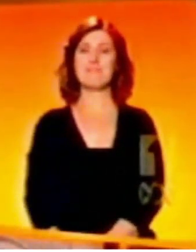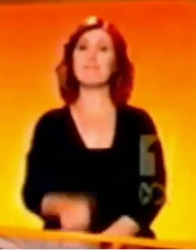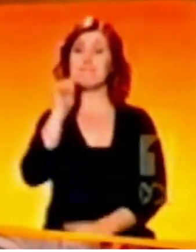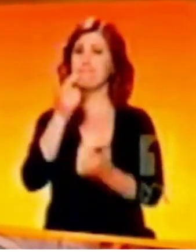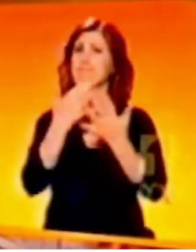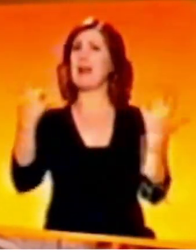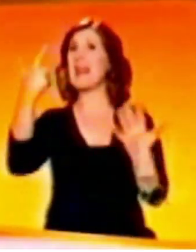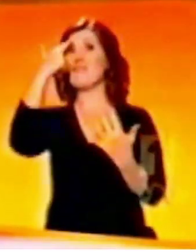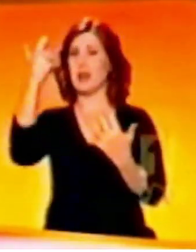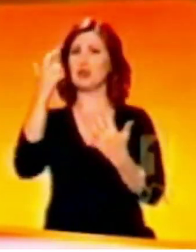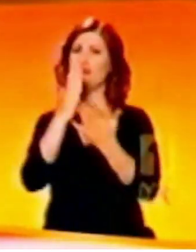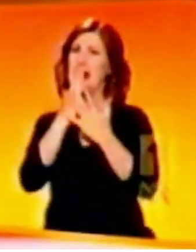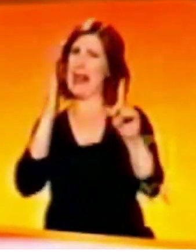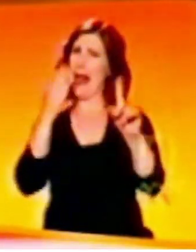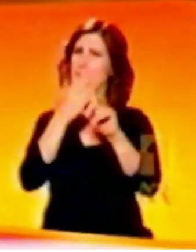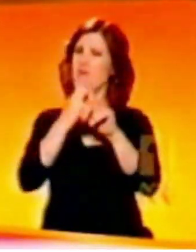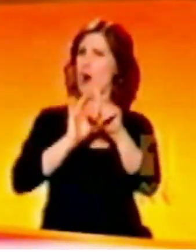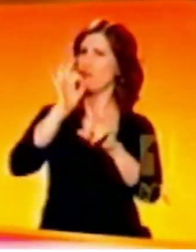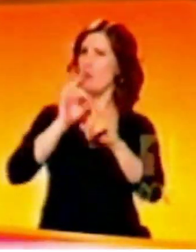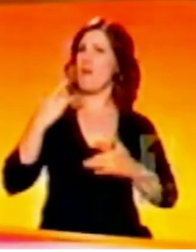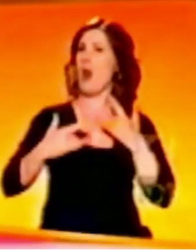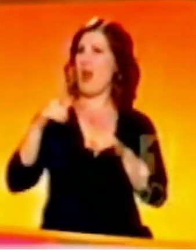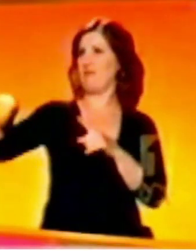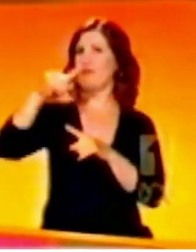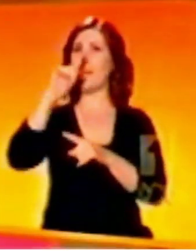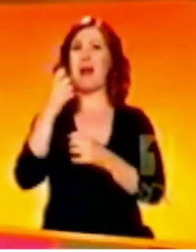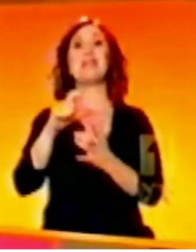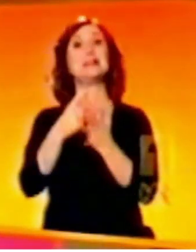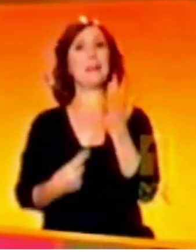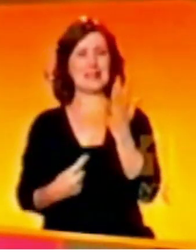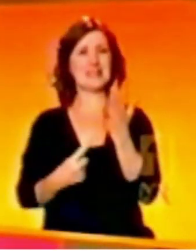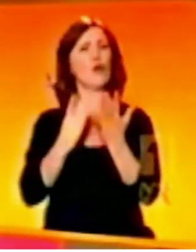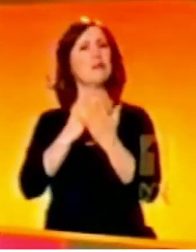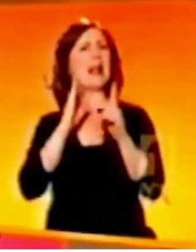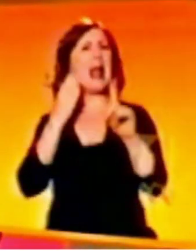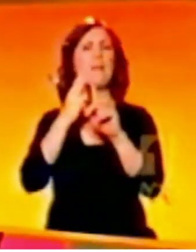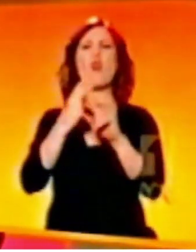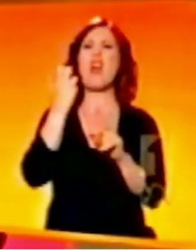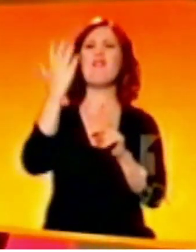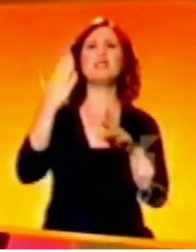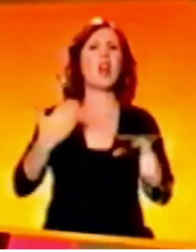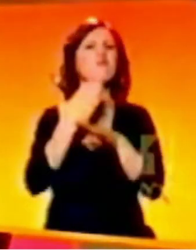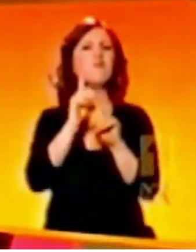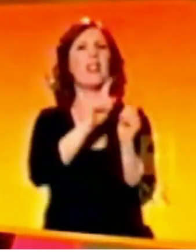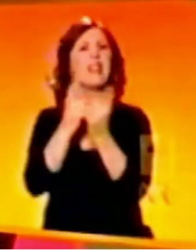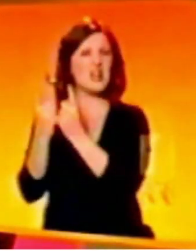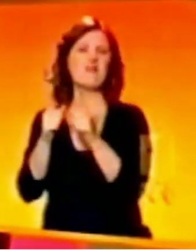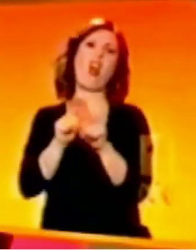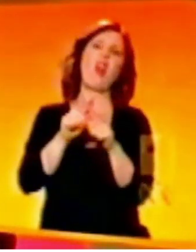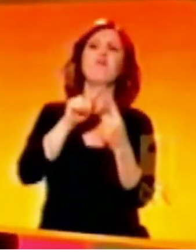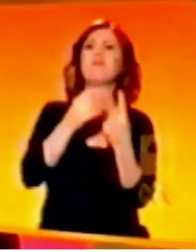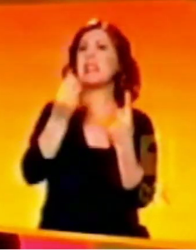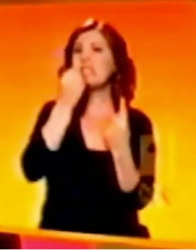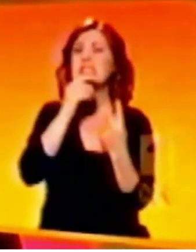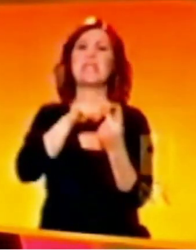Many inventions aimed at improving life for those with a disability are aimed at providing assistance in doing essential daily tasks. Things